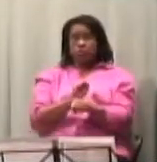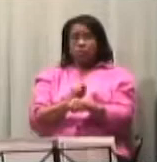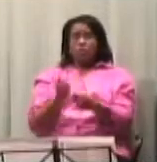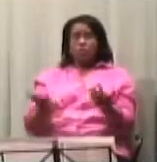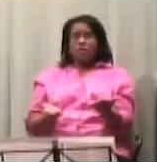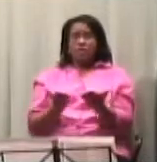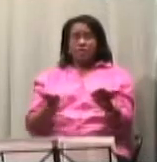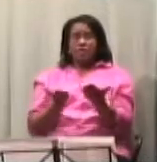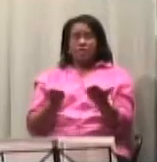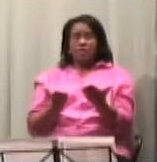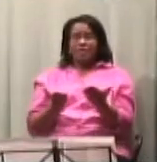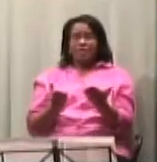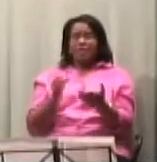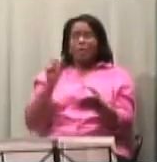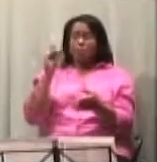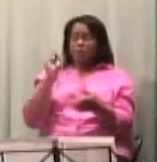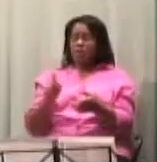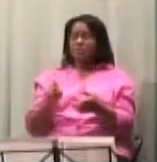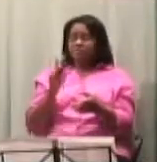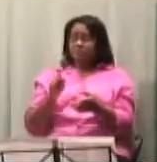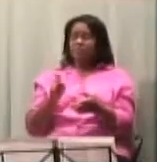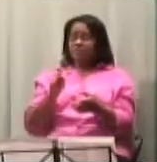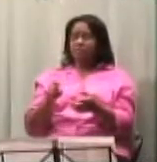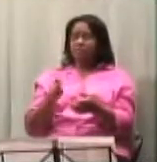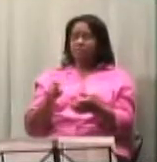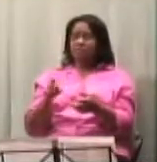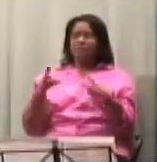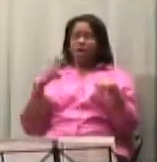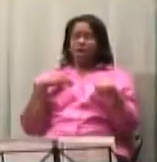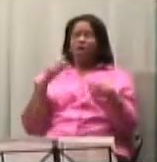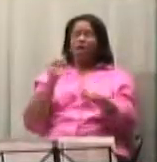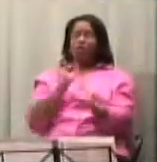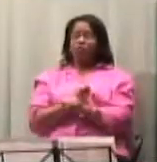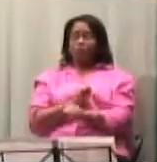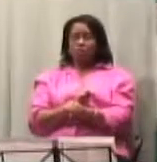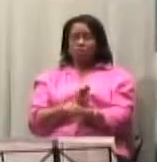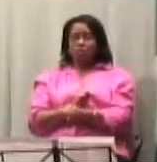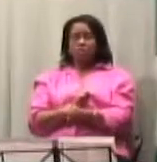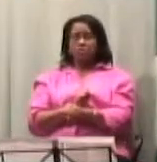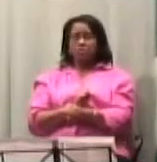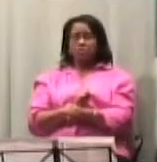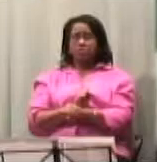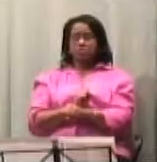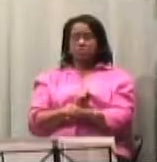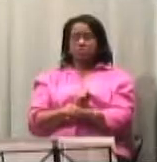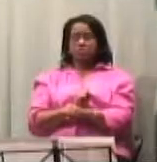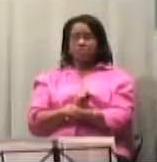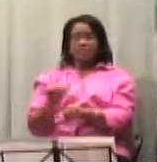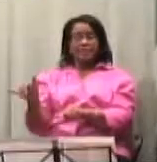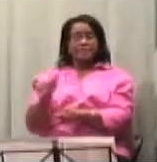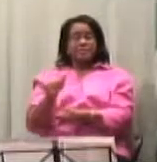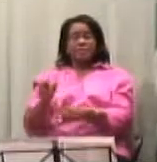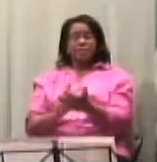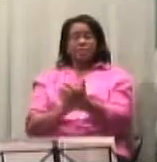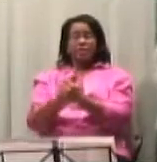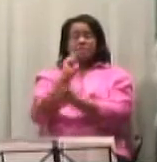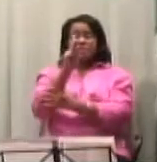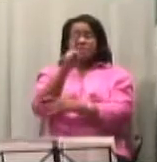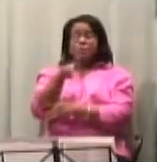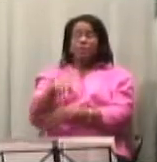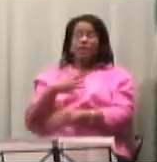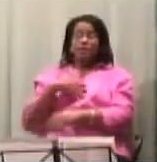some fruit. So that's why our prayer today, you know, rejecting what is contrary, you